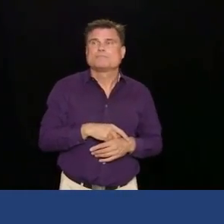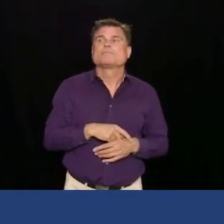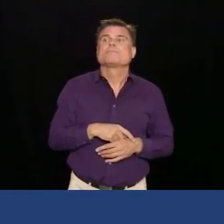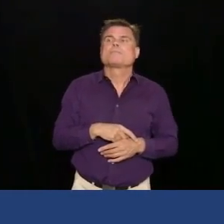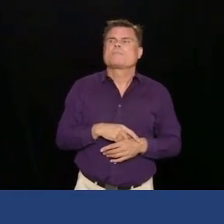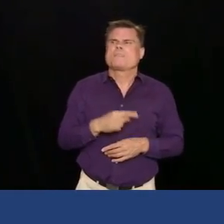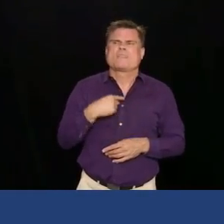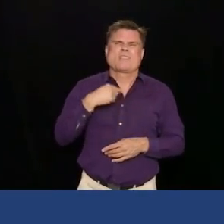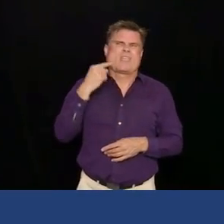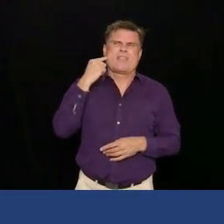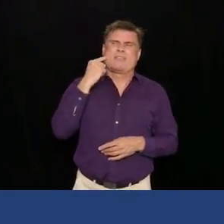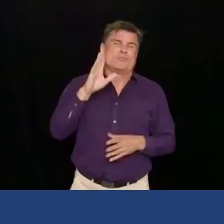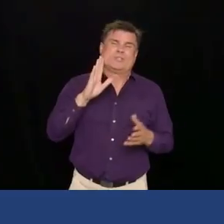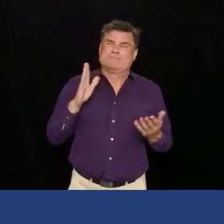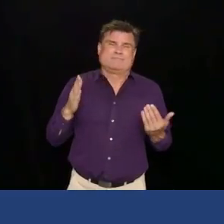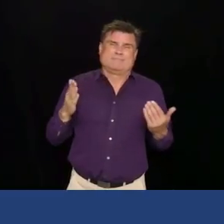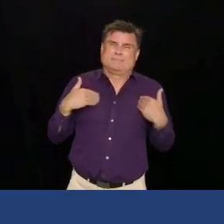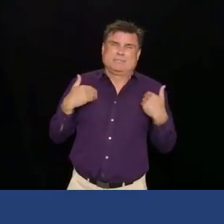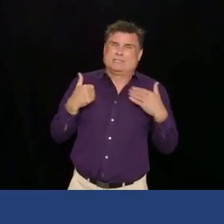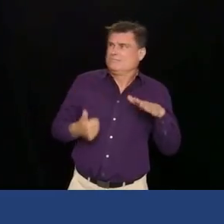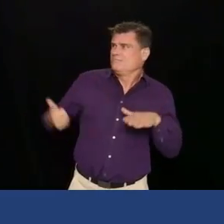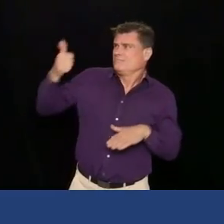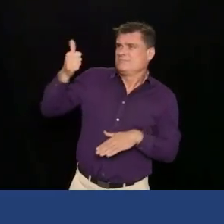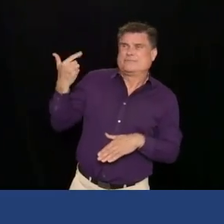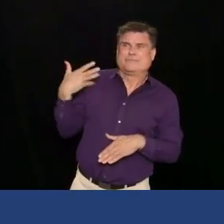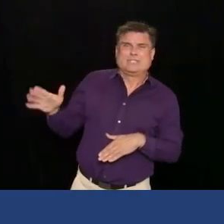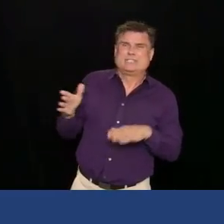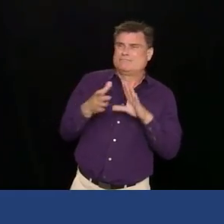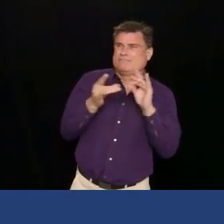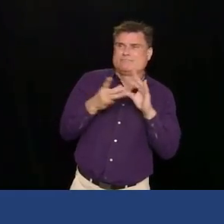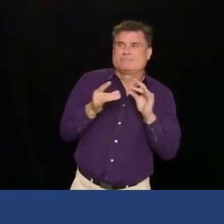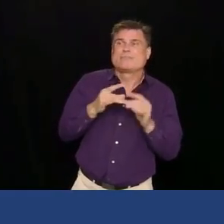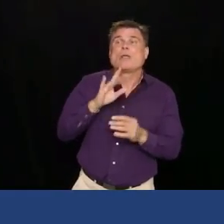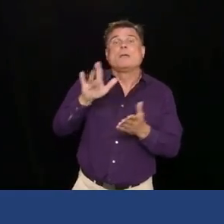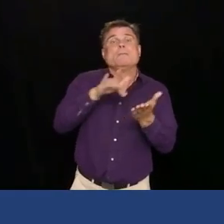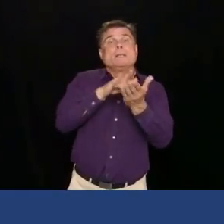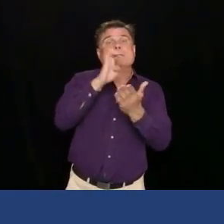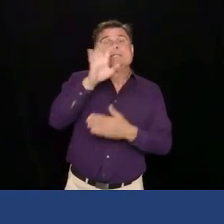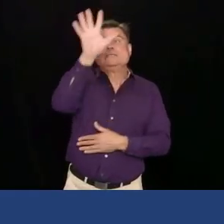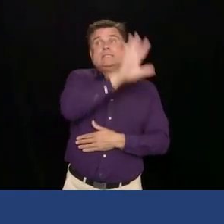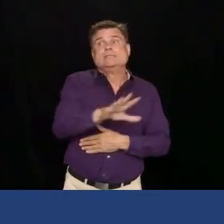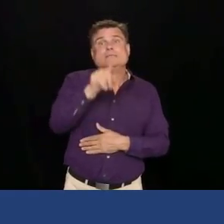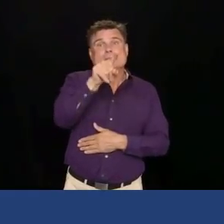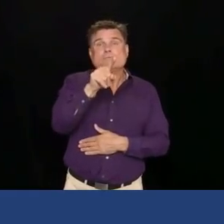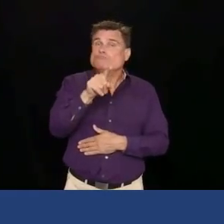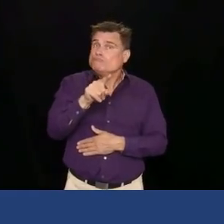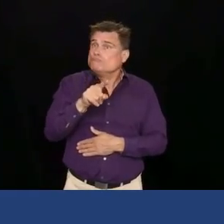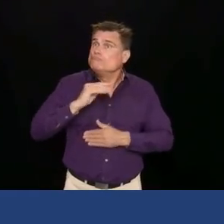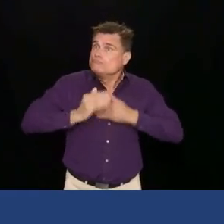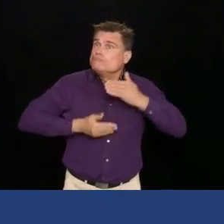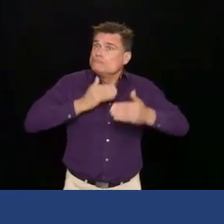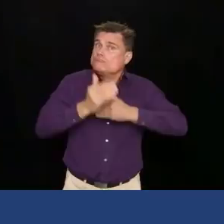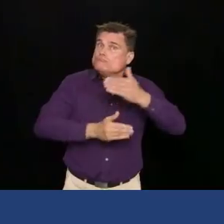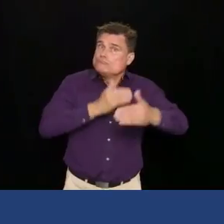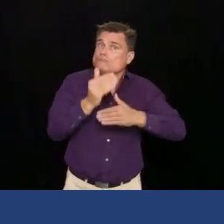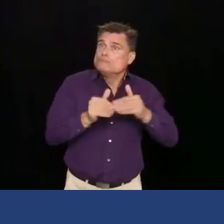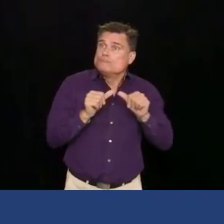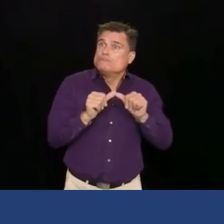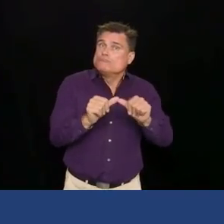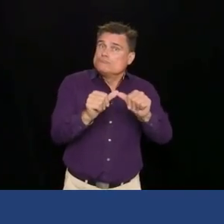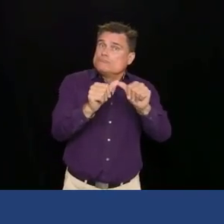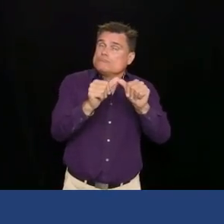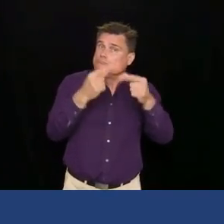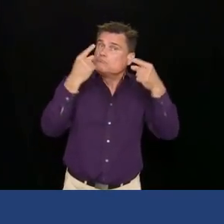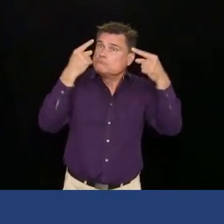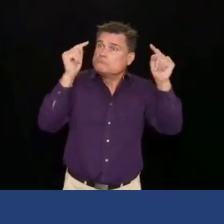Dix said it all, but we've done very well in the interior, and we will continue to do very well. We've got a